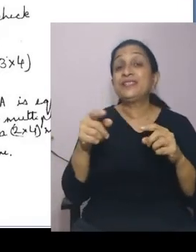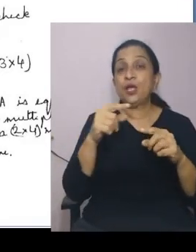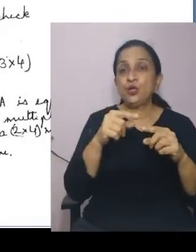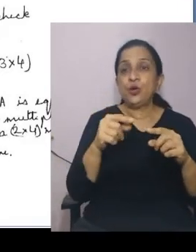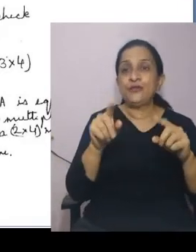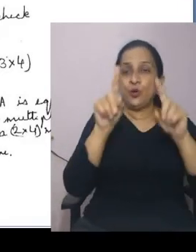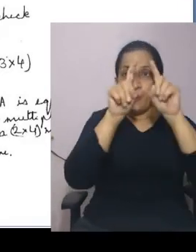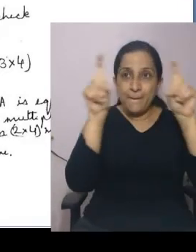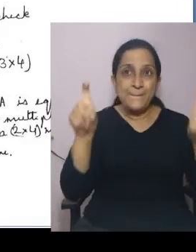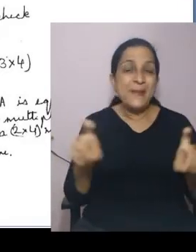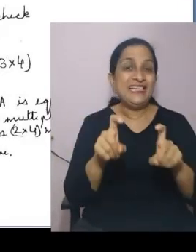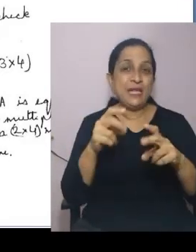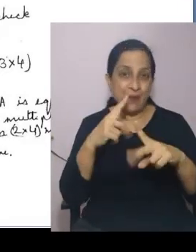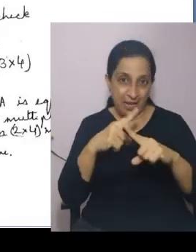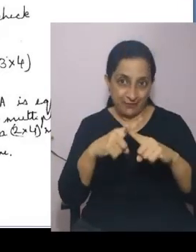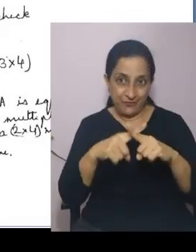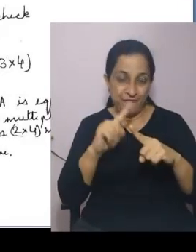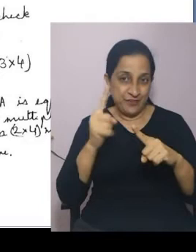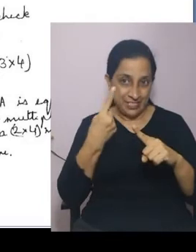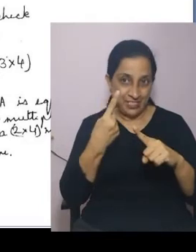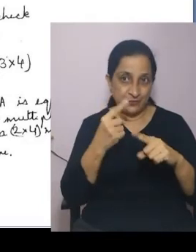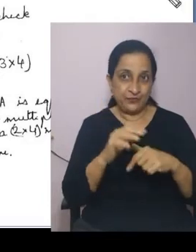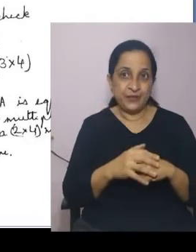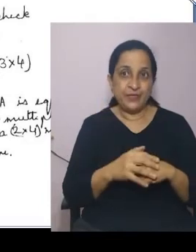For when you multiply,